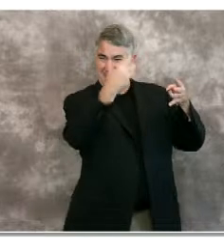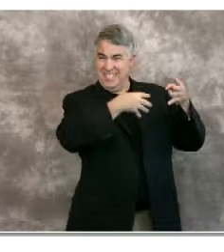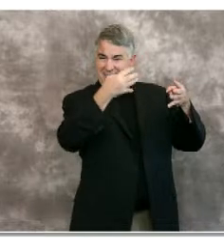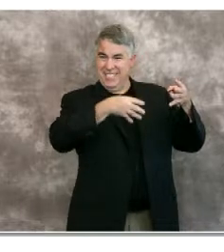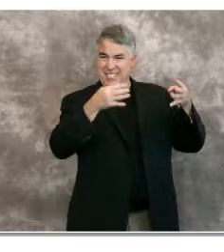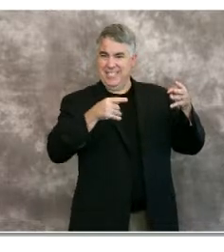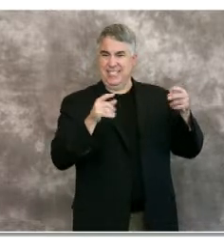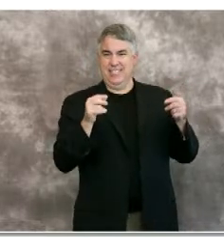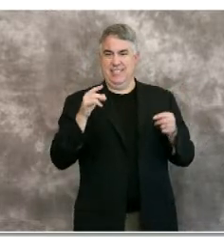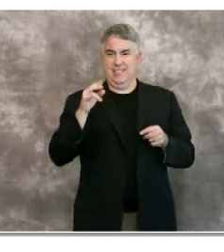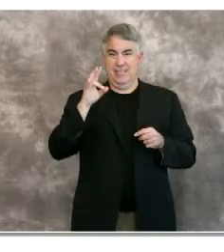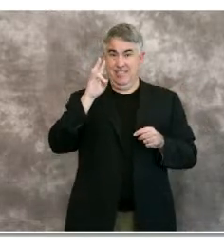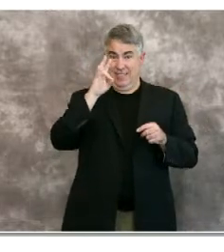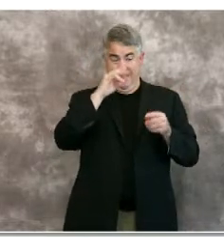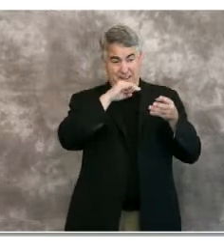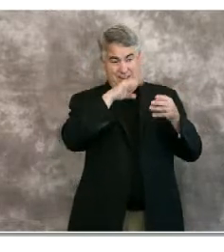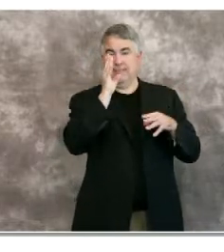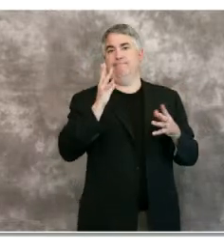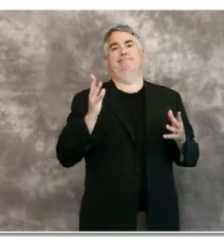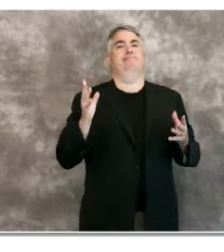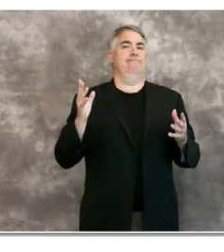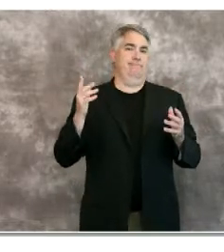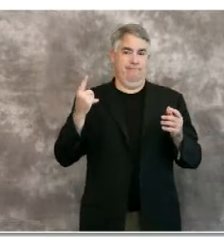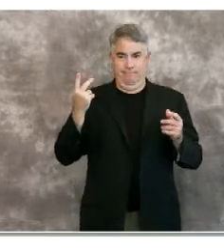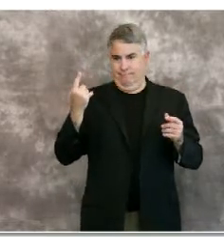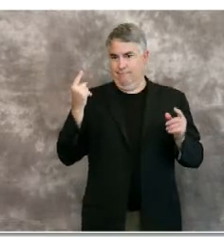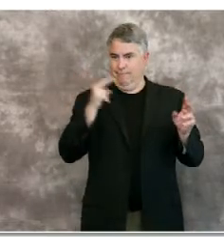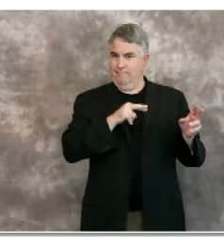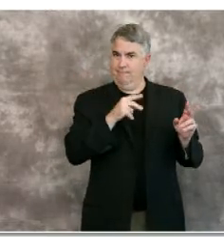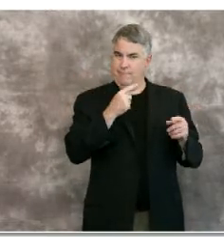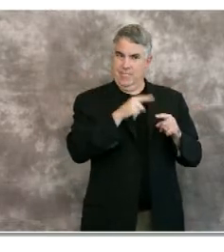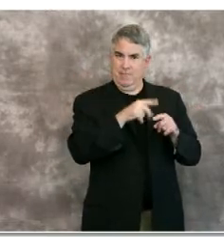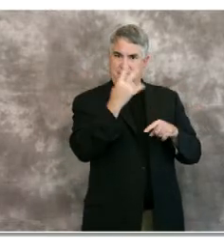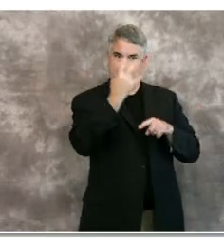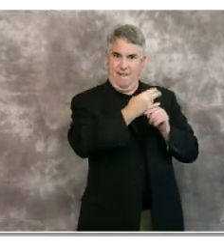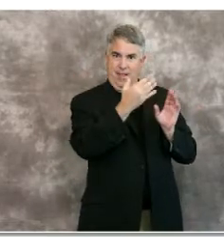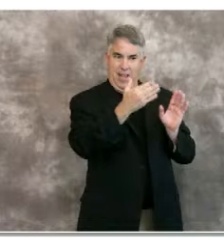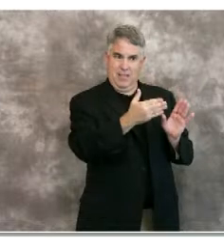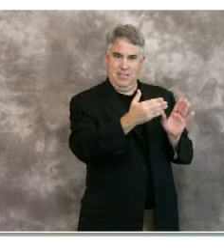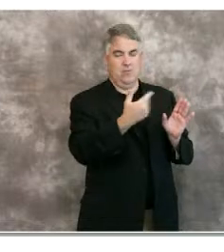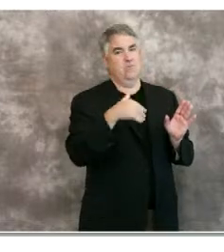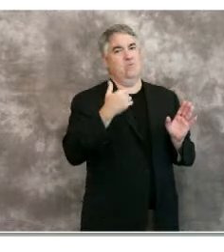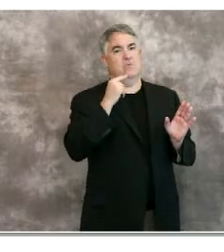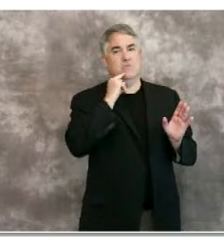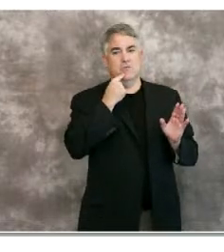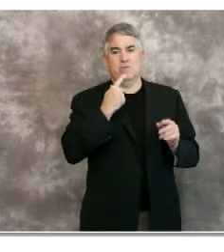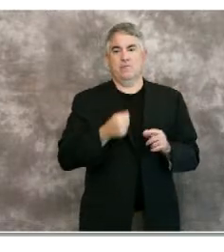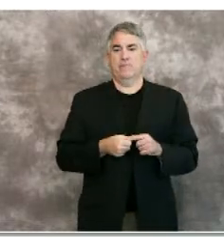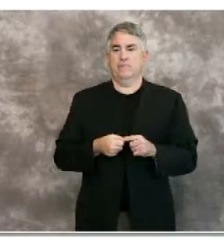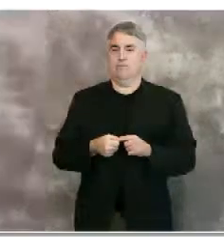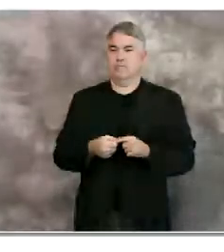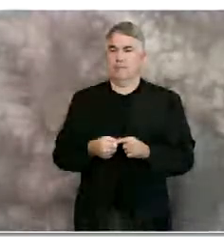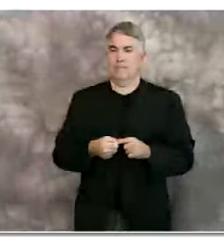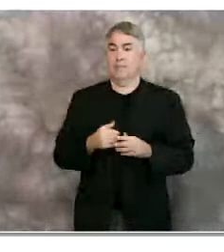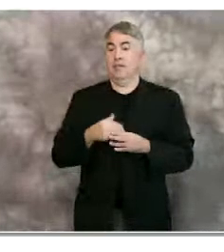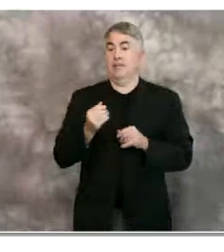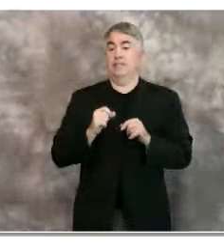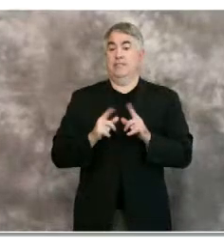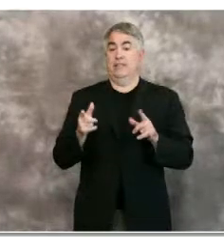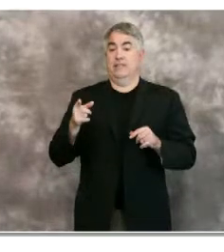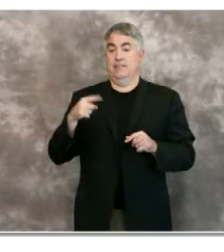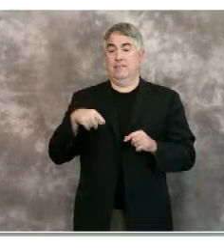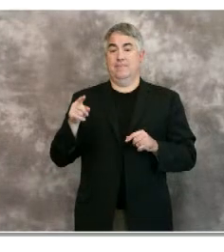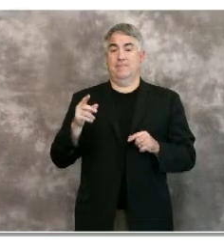7 in the past 7 days. So the next slide shows community outbreaks in another